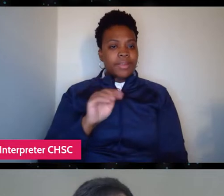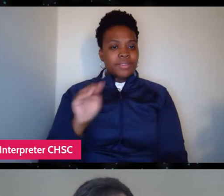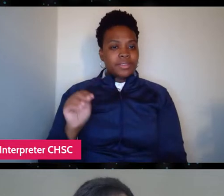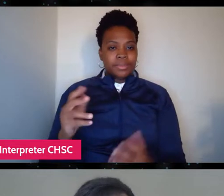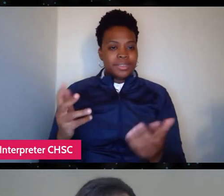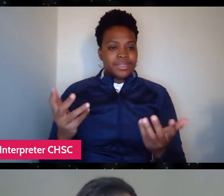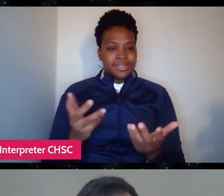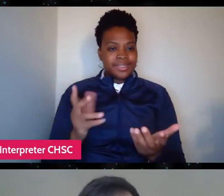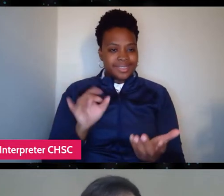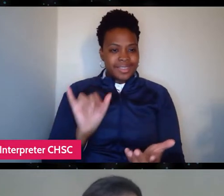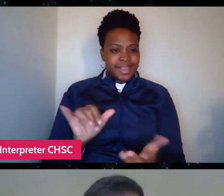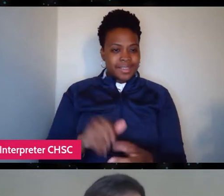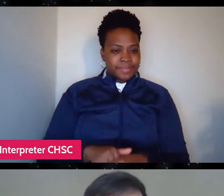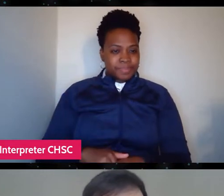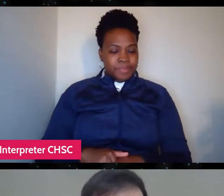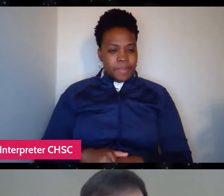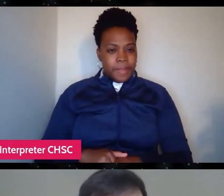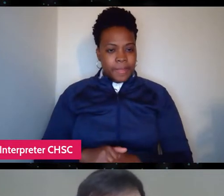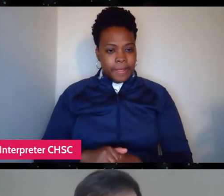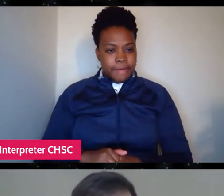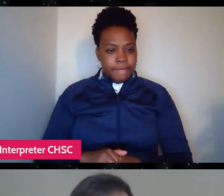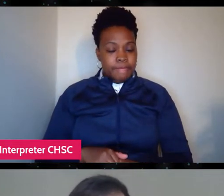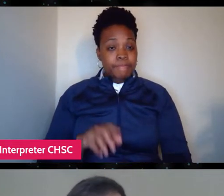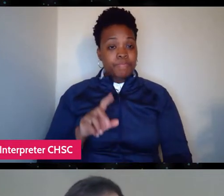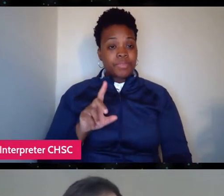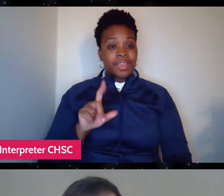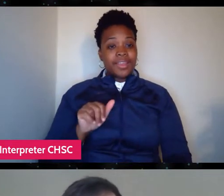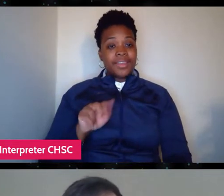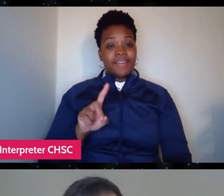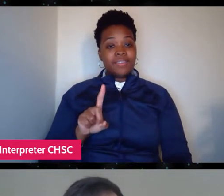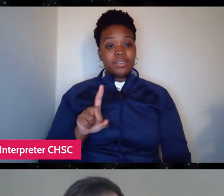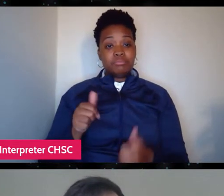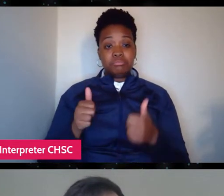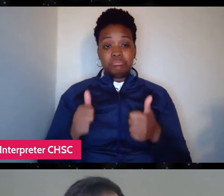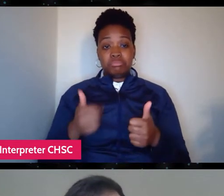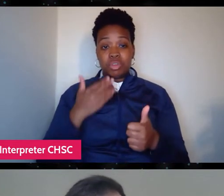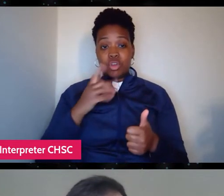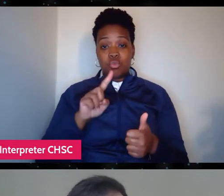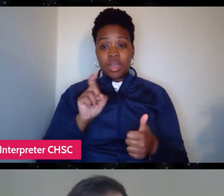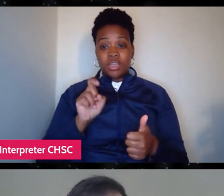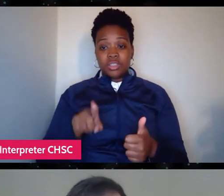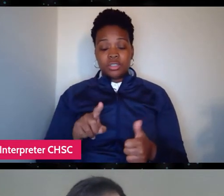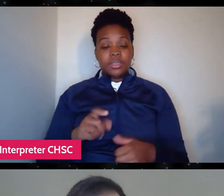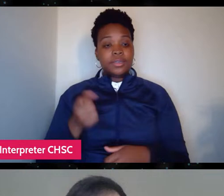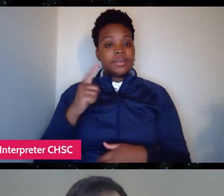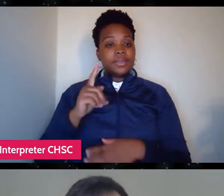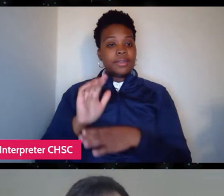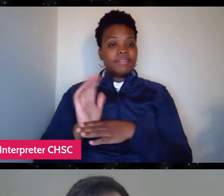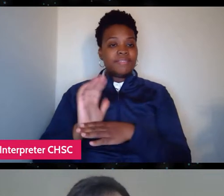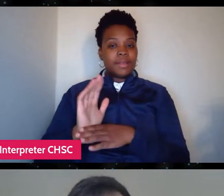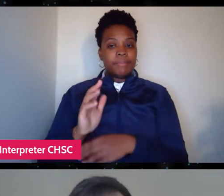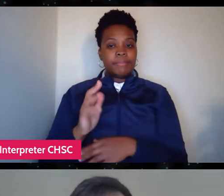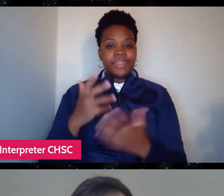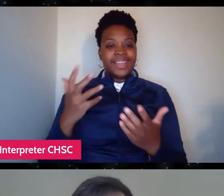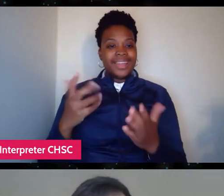is. Yeah, it's a great question. So in the film, there's a